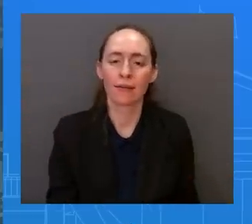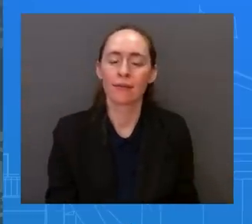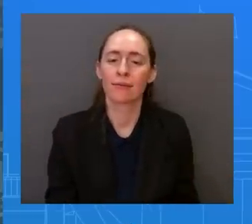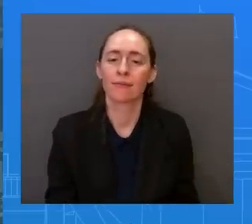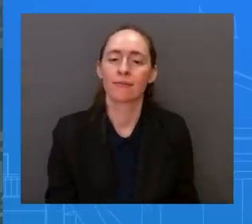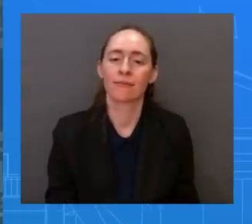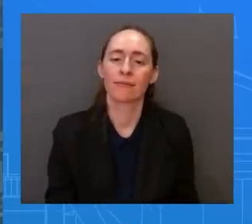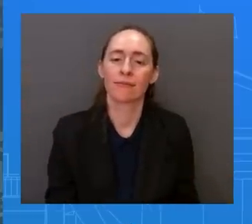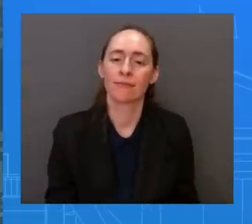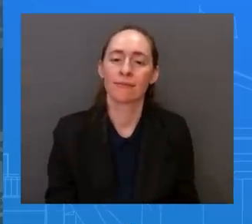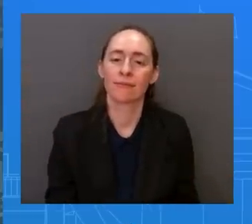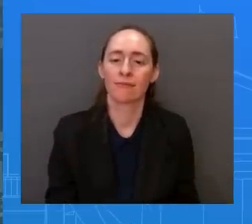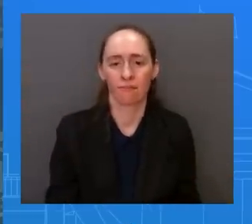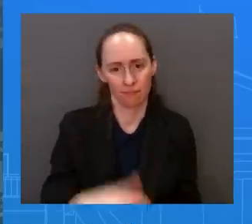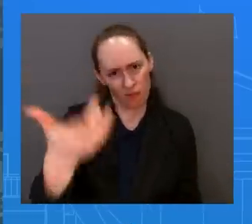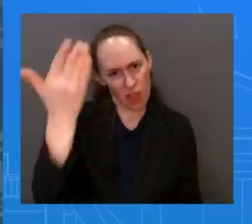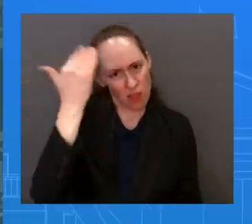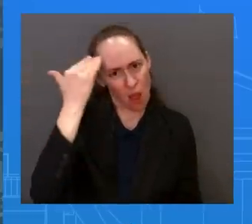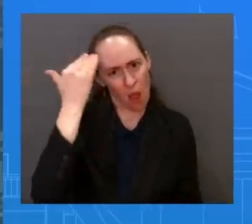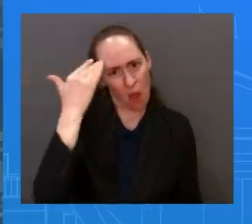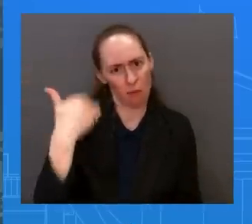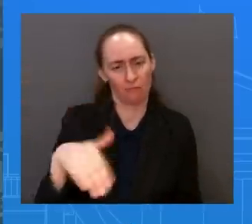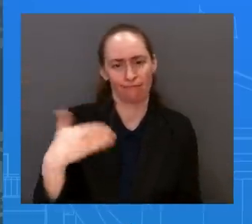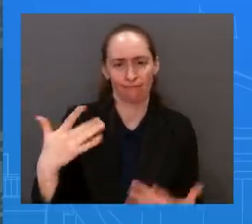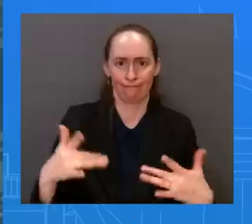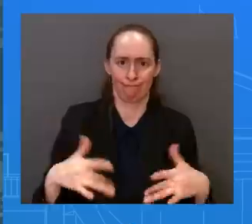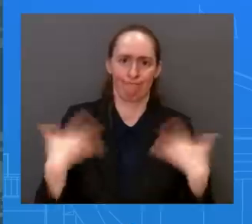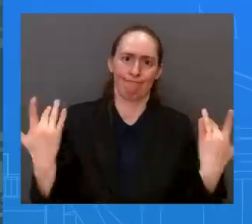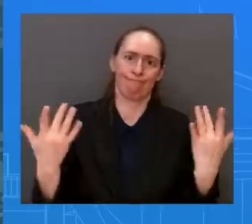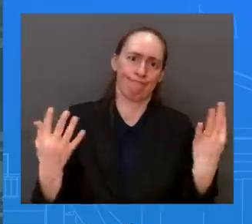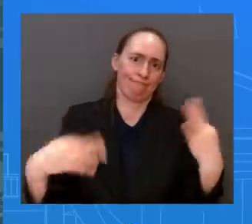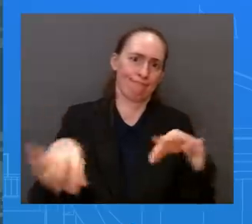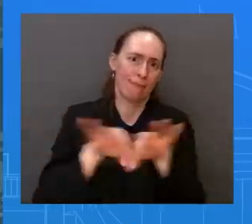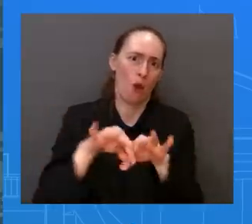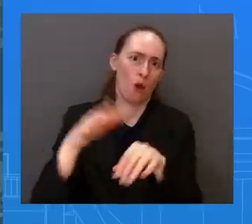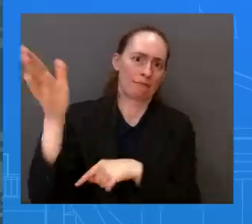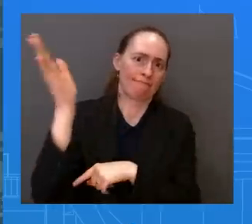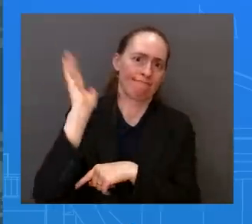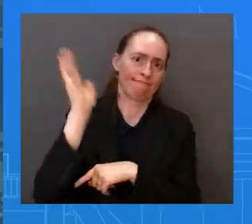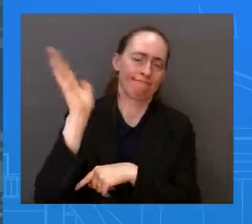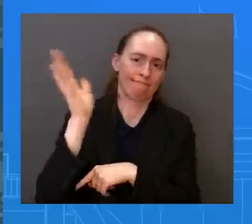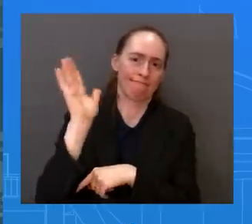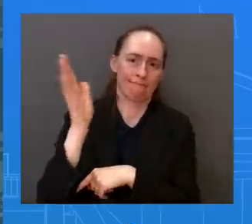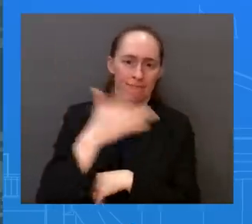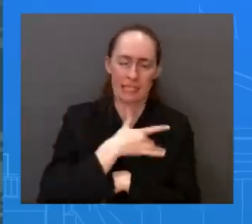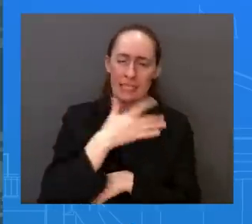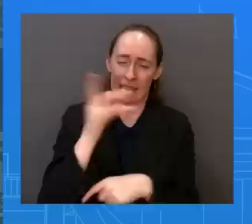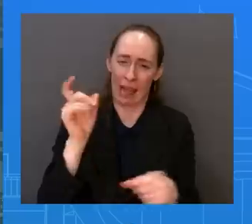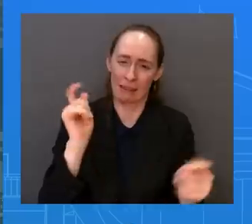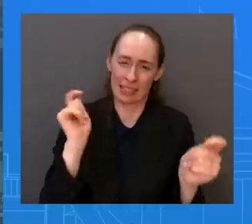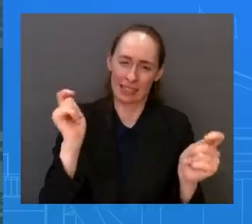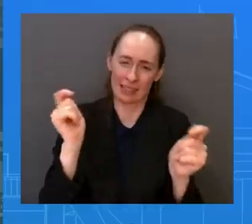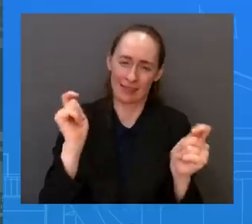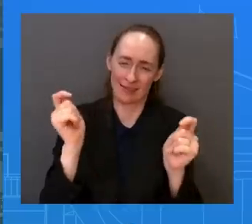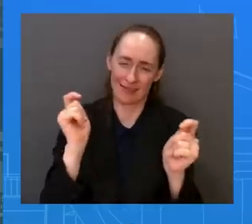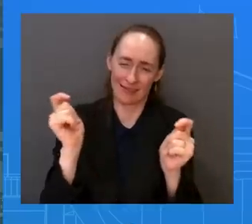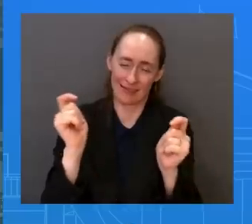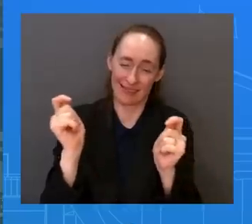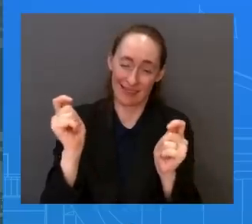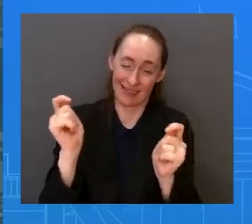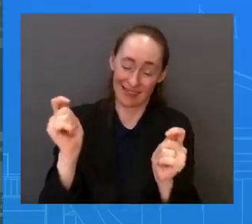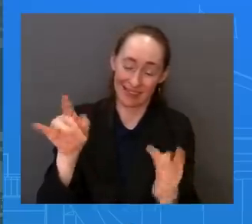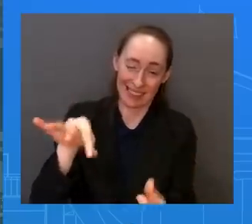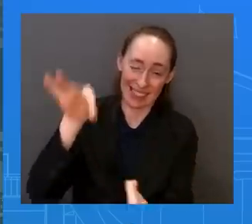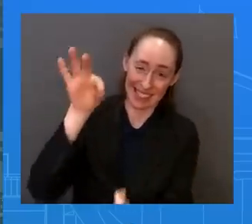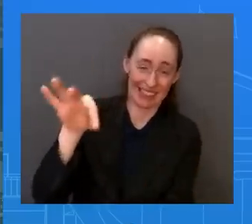going to be probably, tweaks and to the speech until the last minute. That's kind of how it goes. But I'll